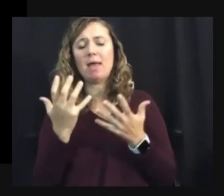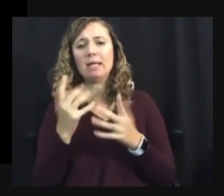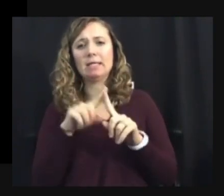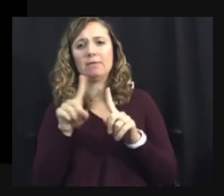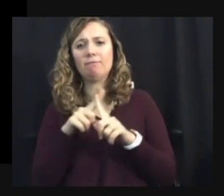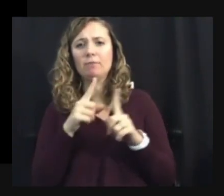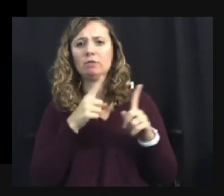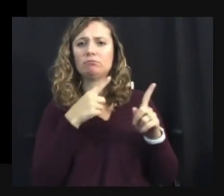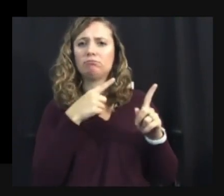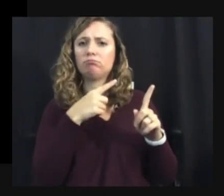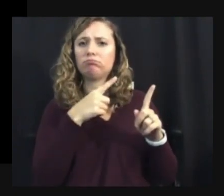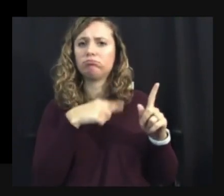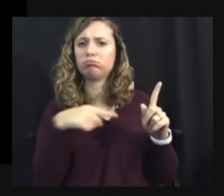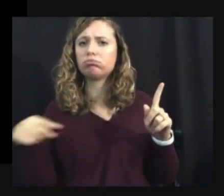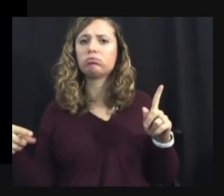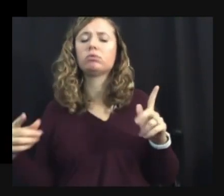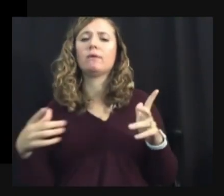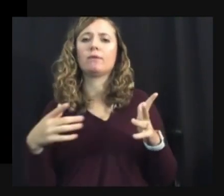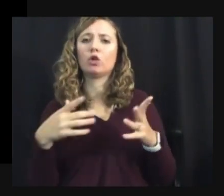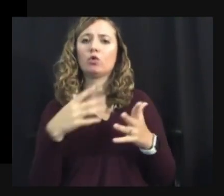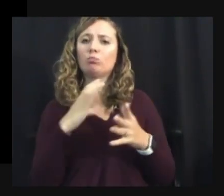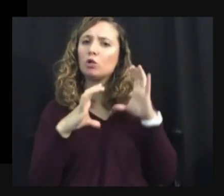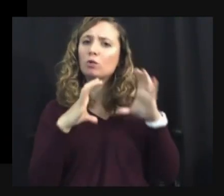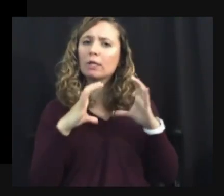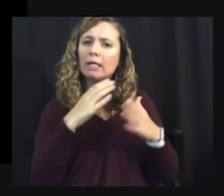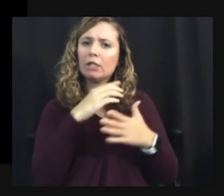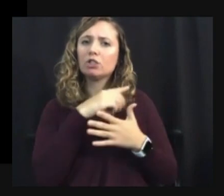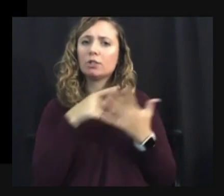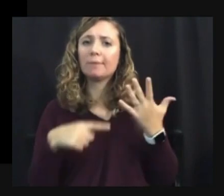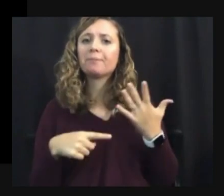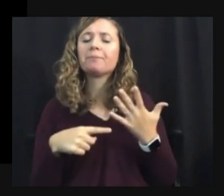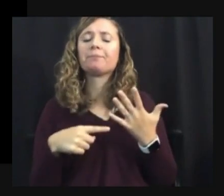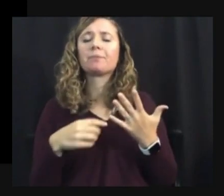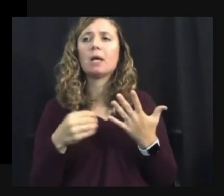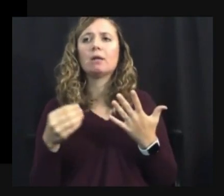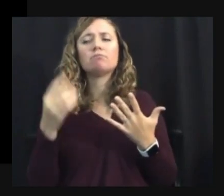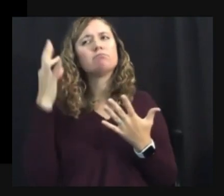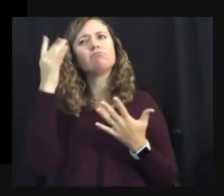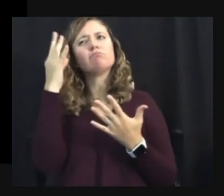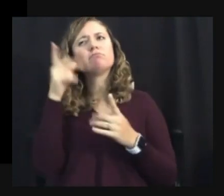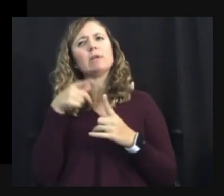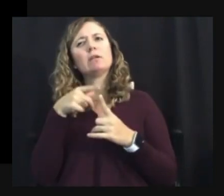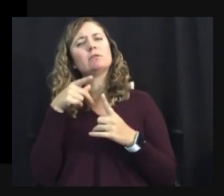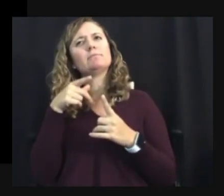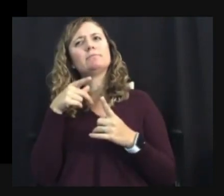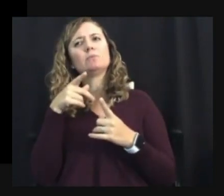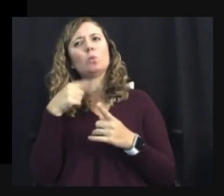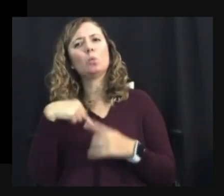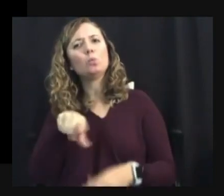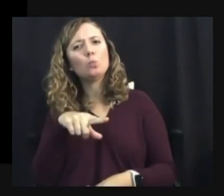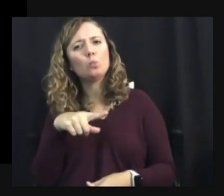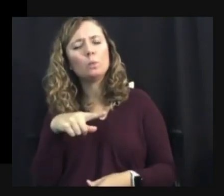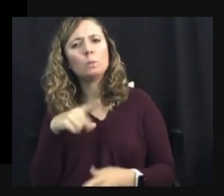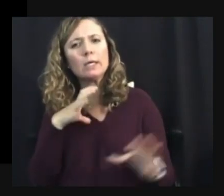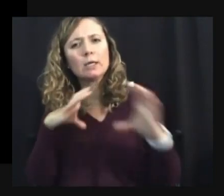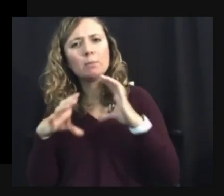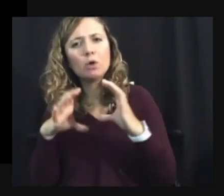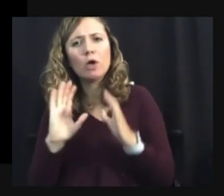of communication. And when you think about it, we communicate our